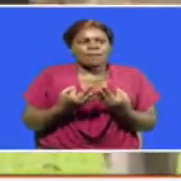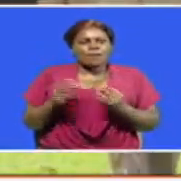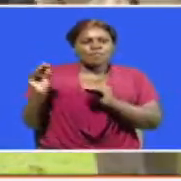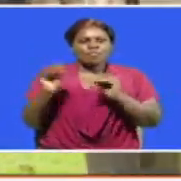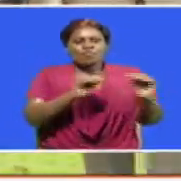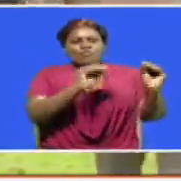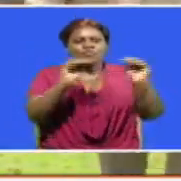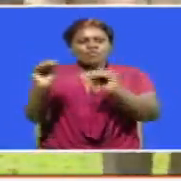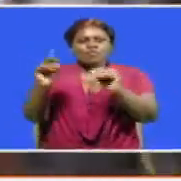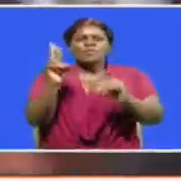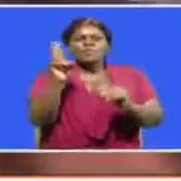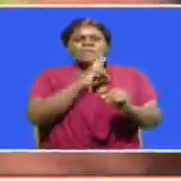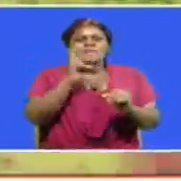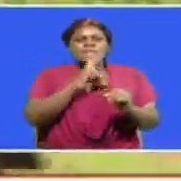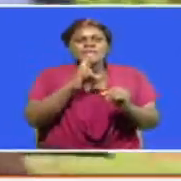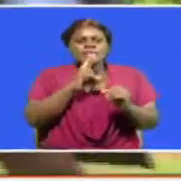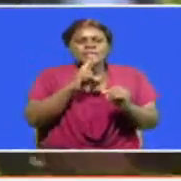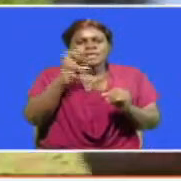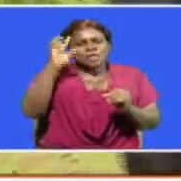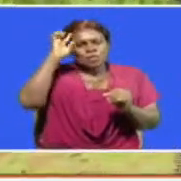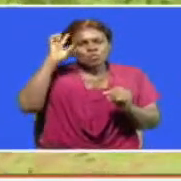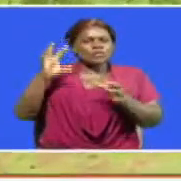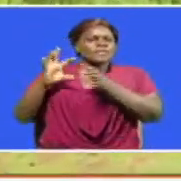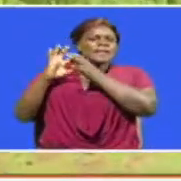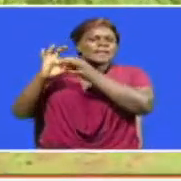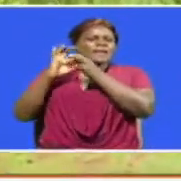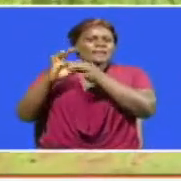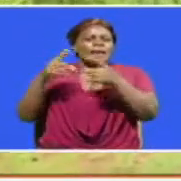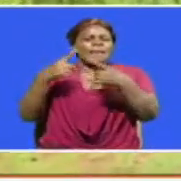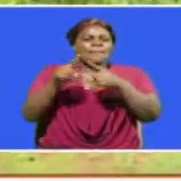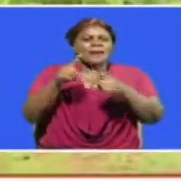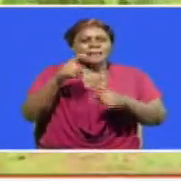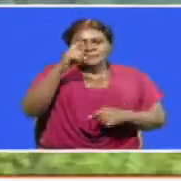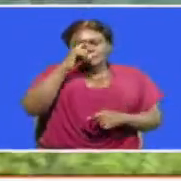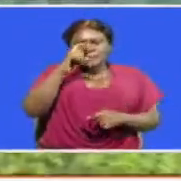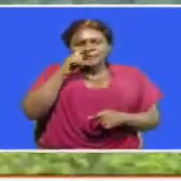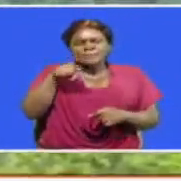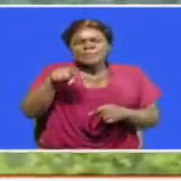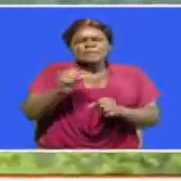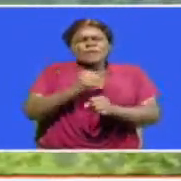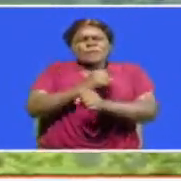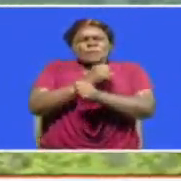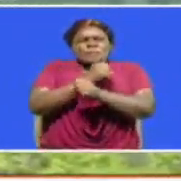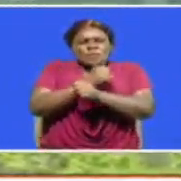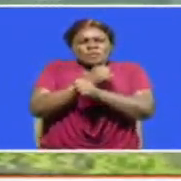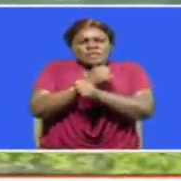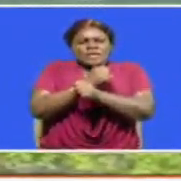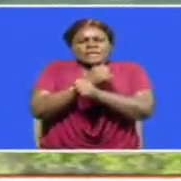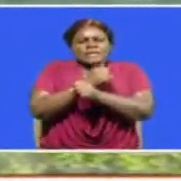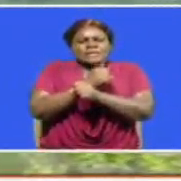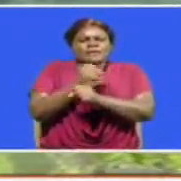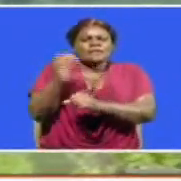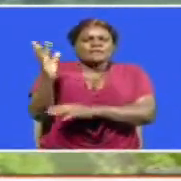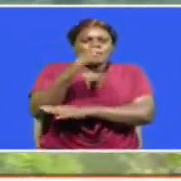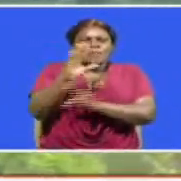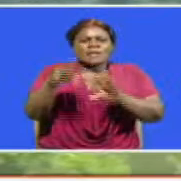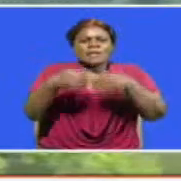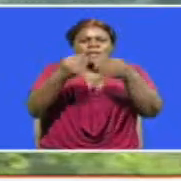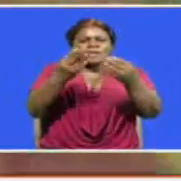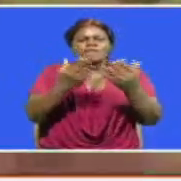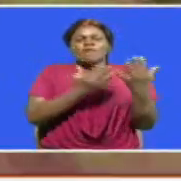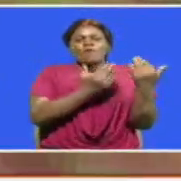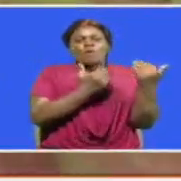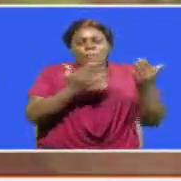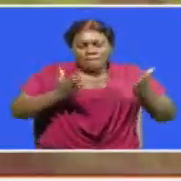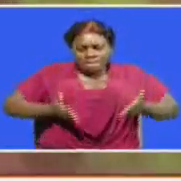they say, threatens their roots and culture, but at least the jealousy with which they guard their ways of living paints hope for their